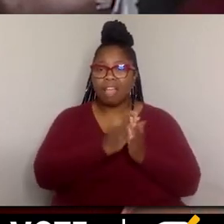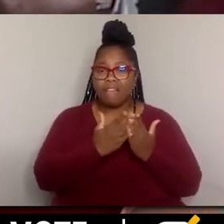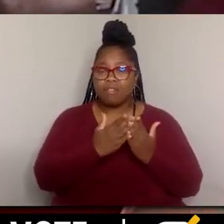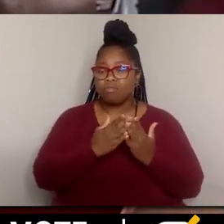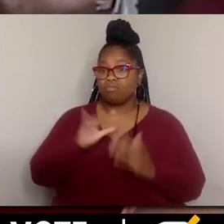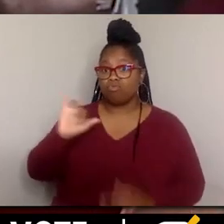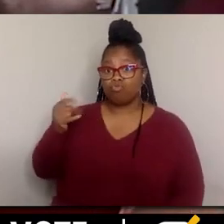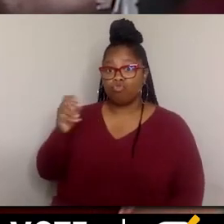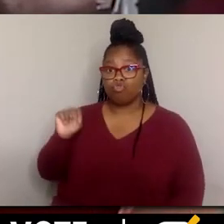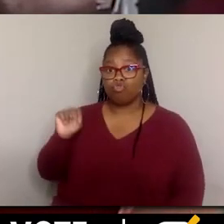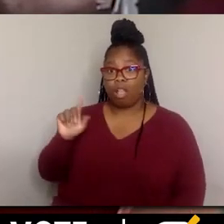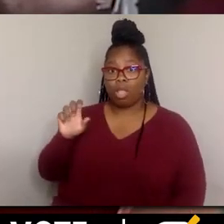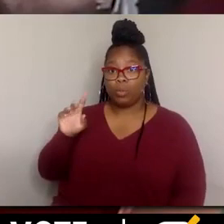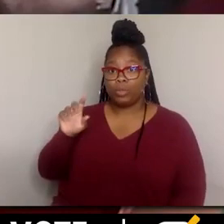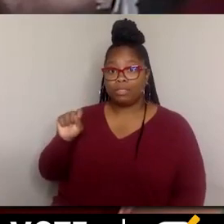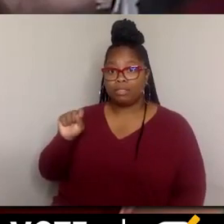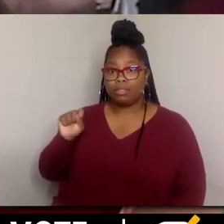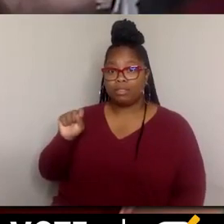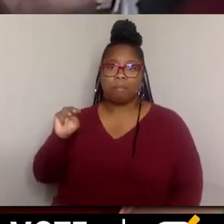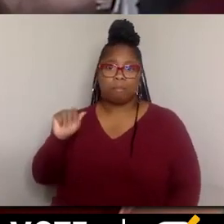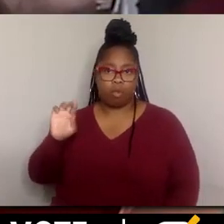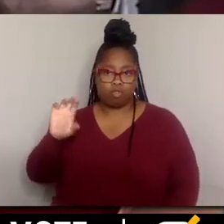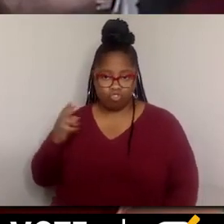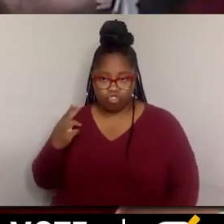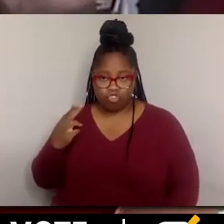March series,